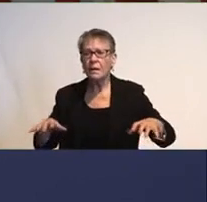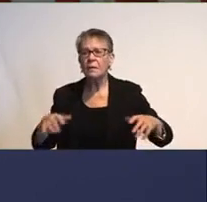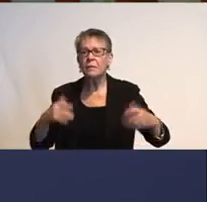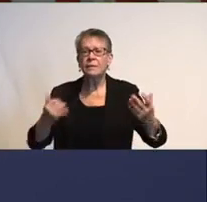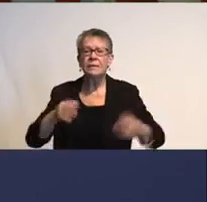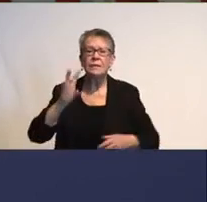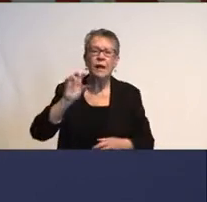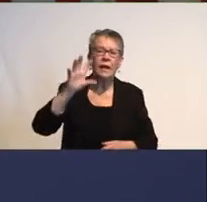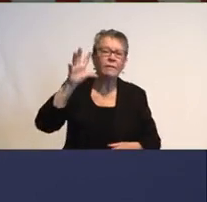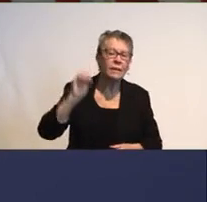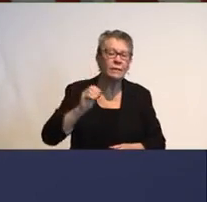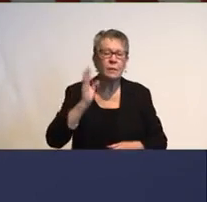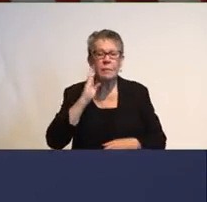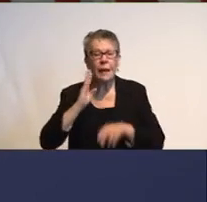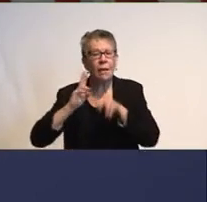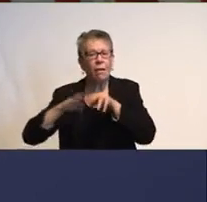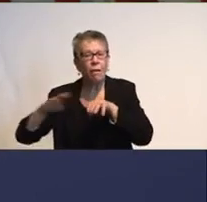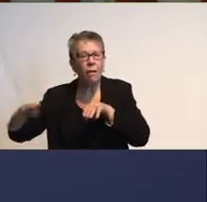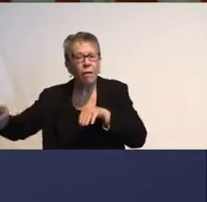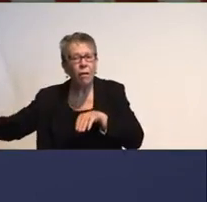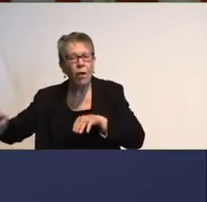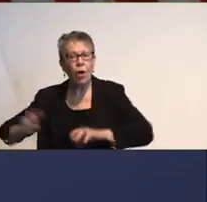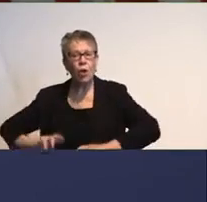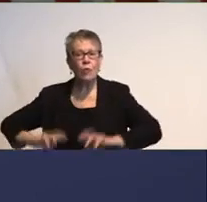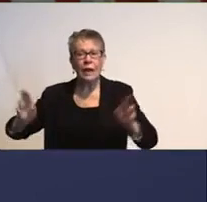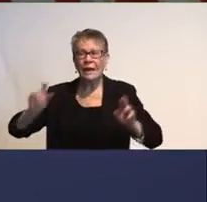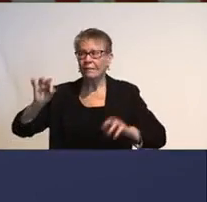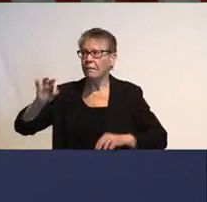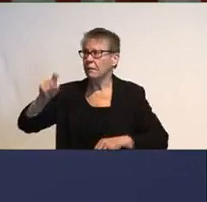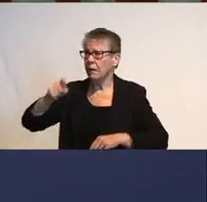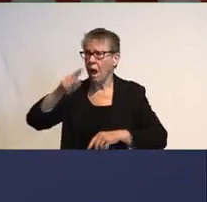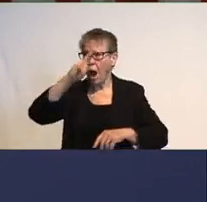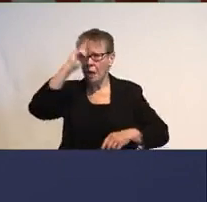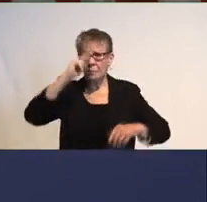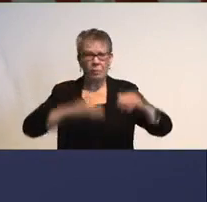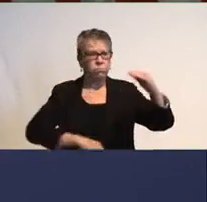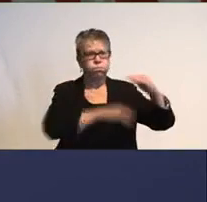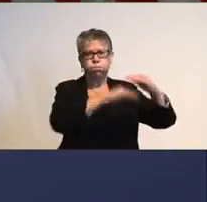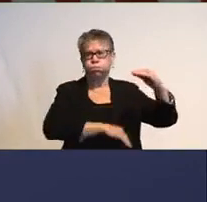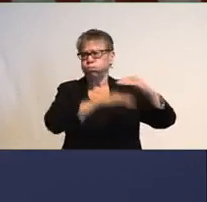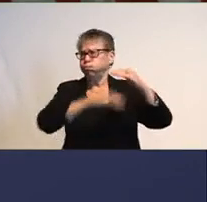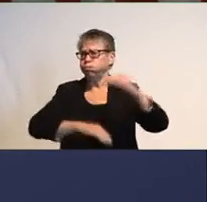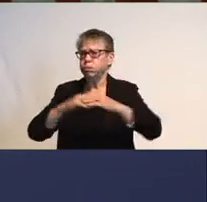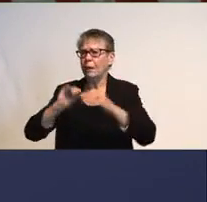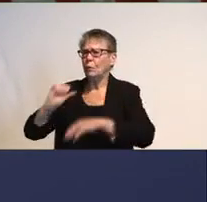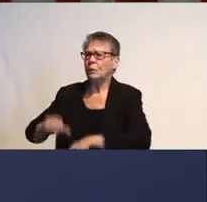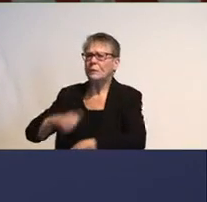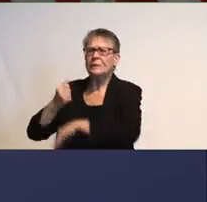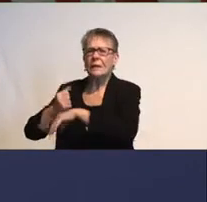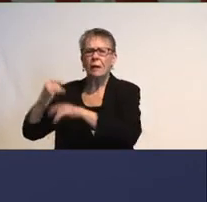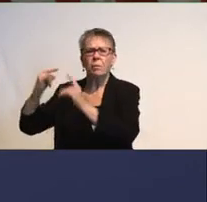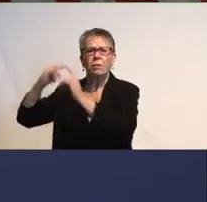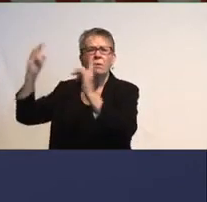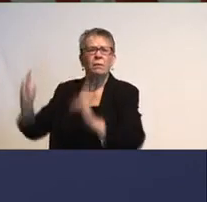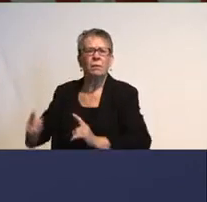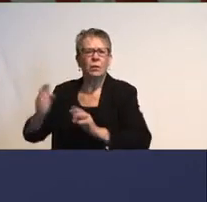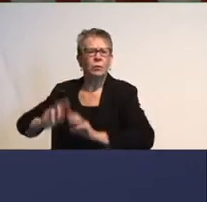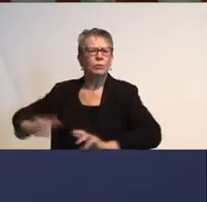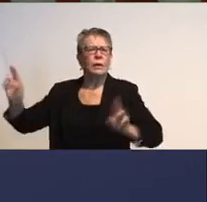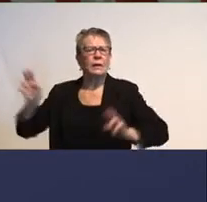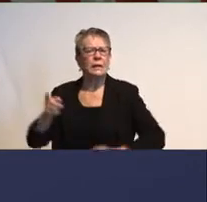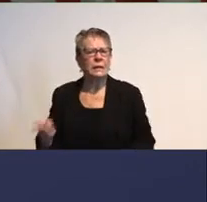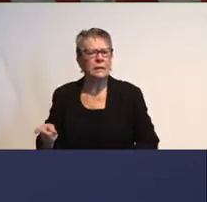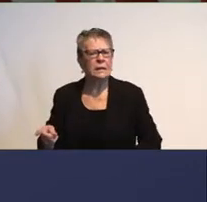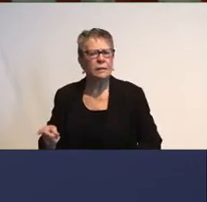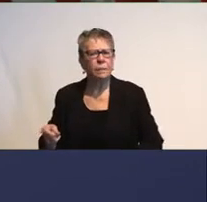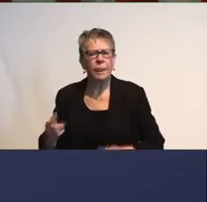a healthcare system says to Judy or myself or any of us, can you have X amount in X amount of days, we want to be able to make